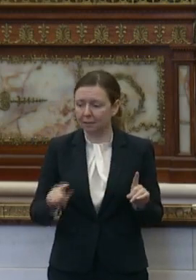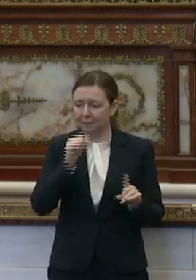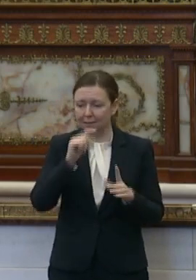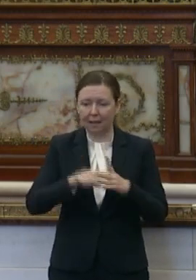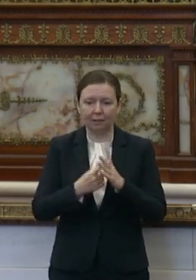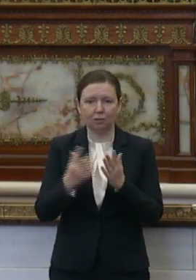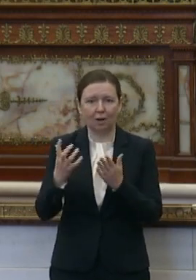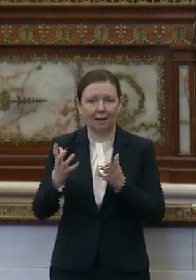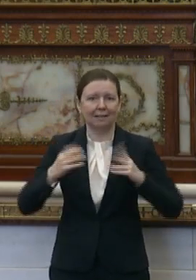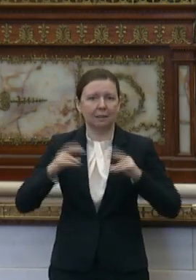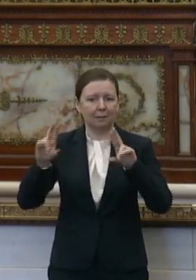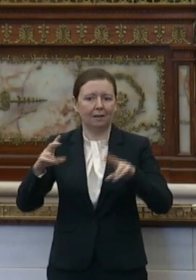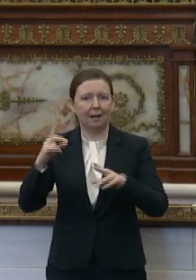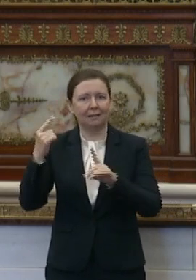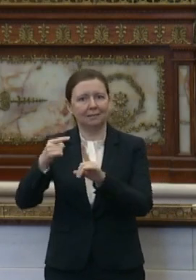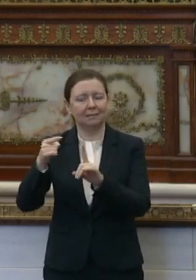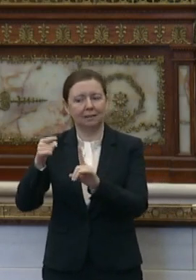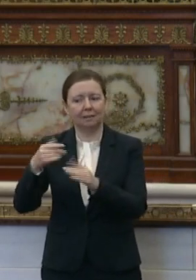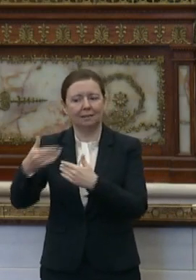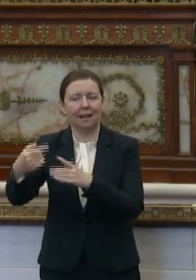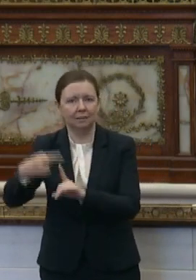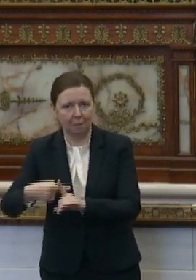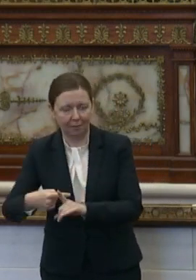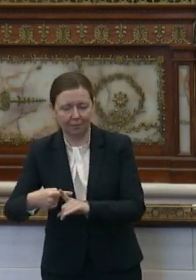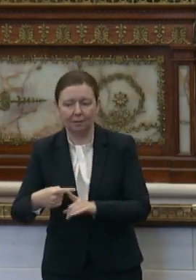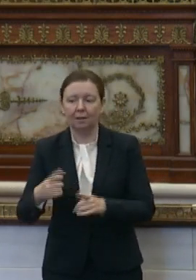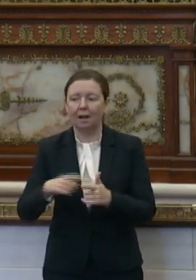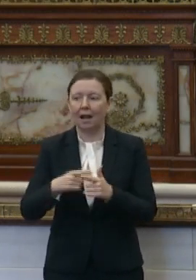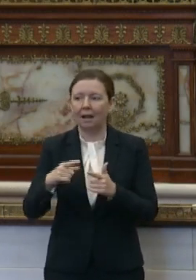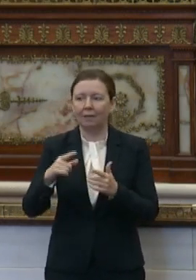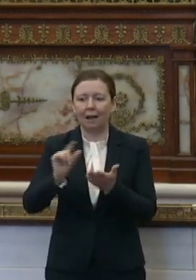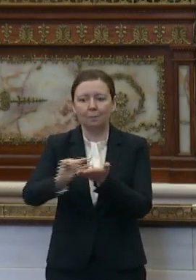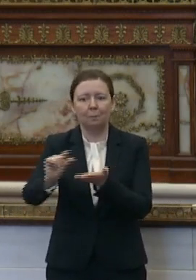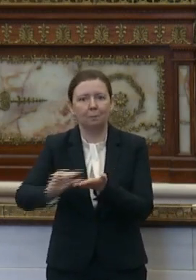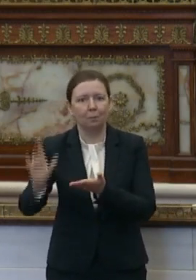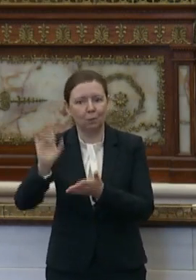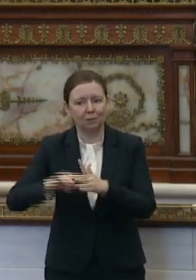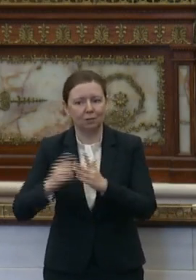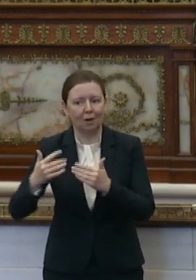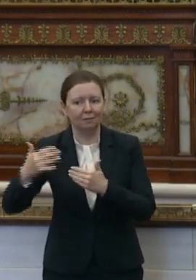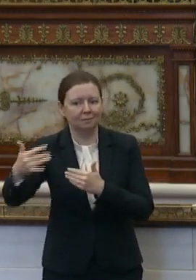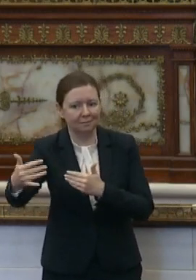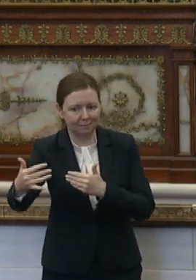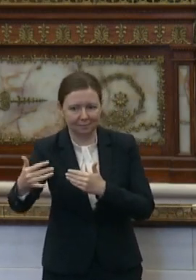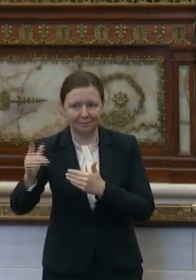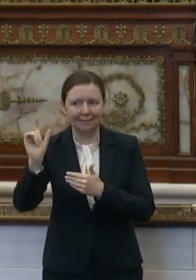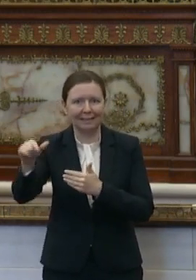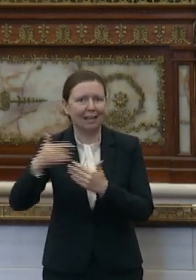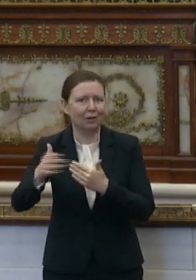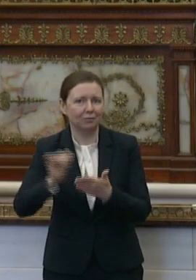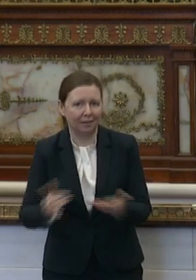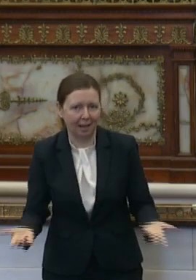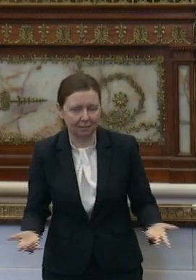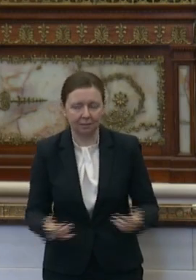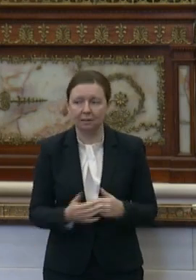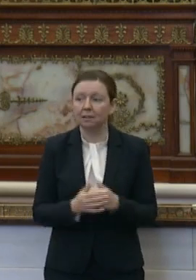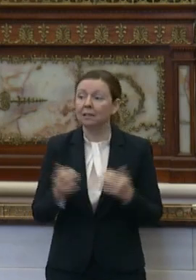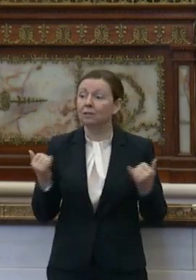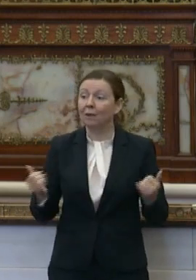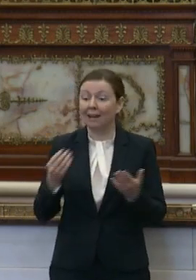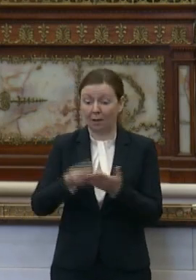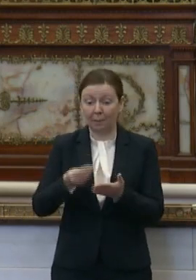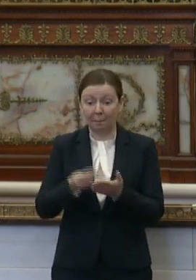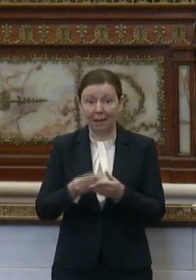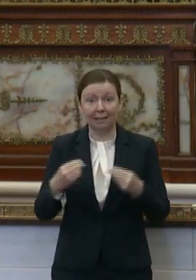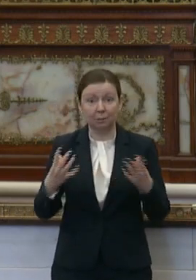taking applications until next month, and won't even start paying out until later after that. Right now, the money